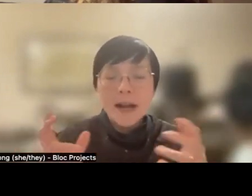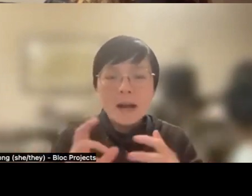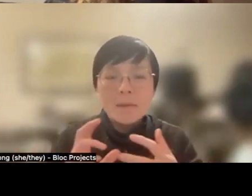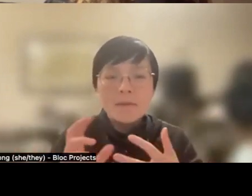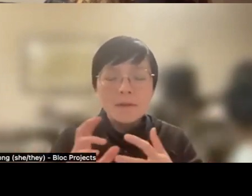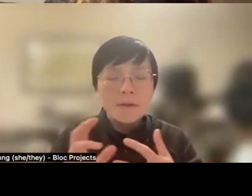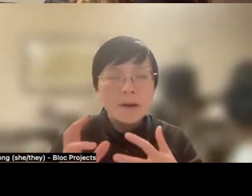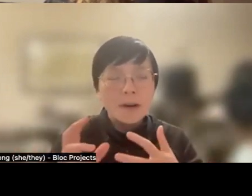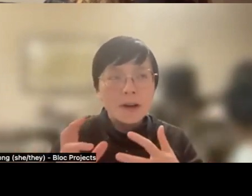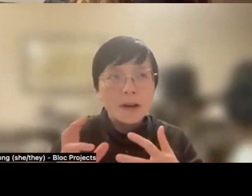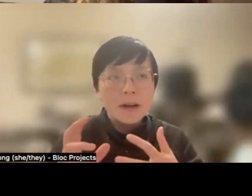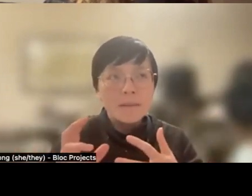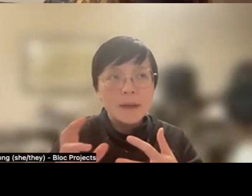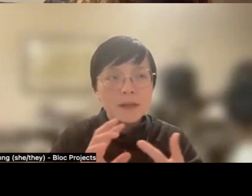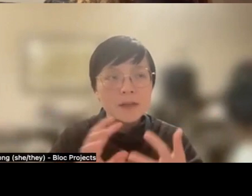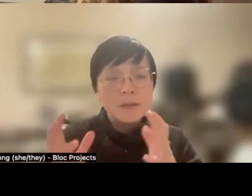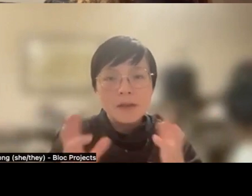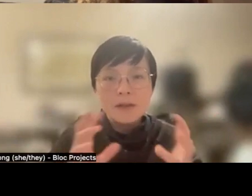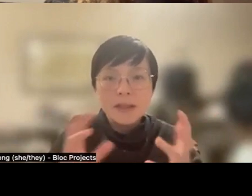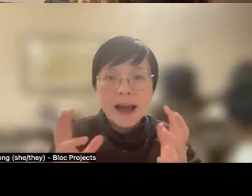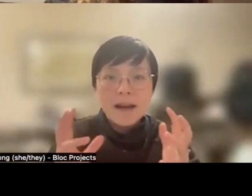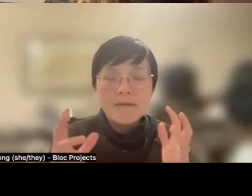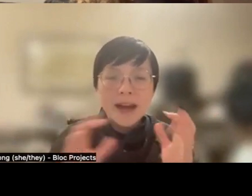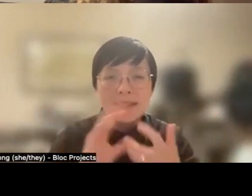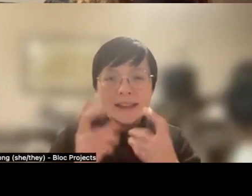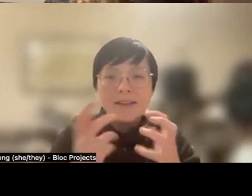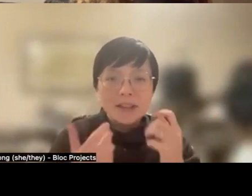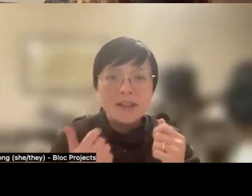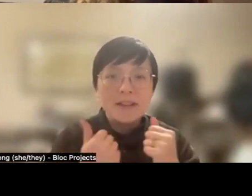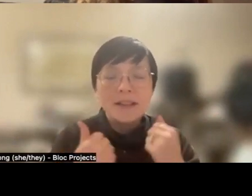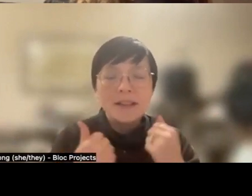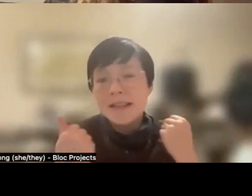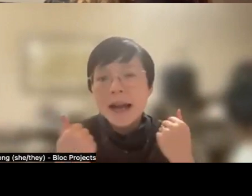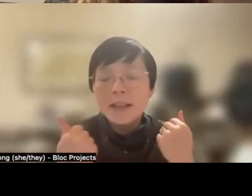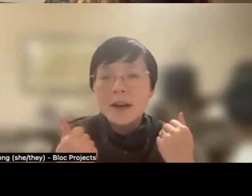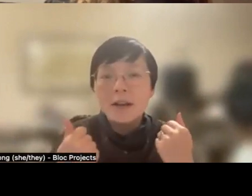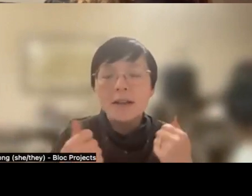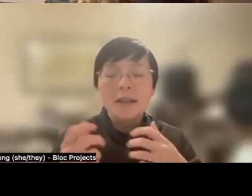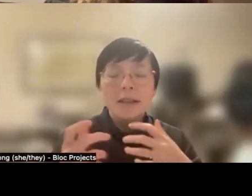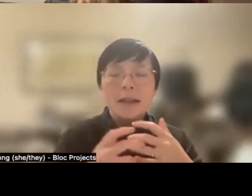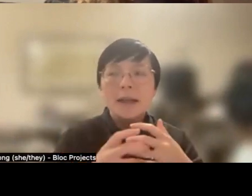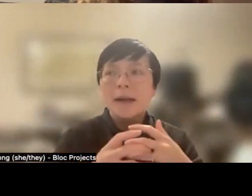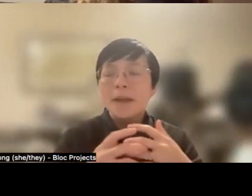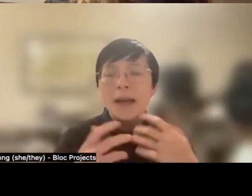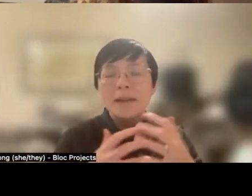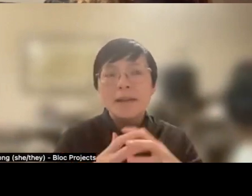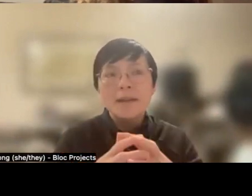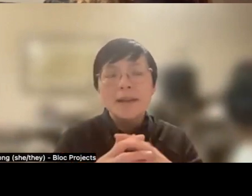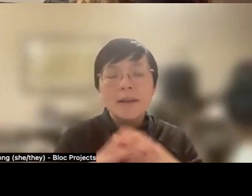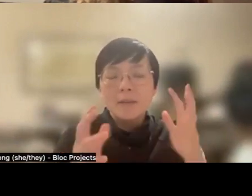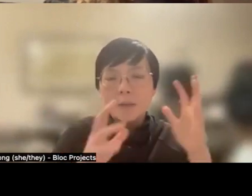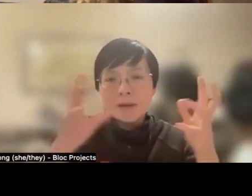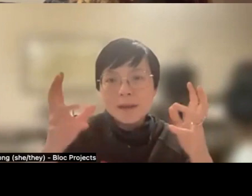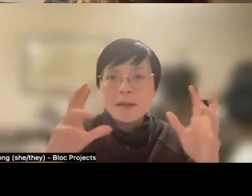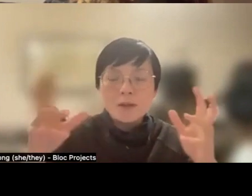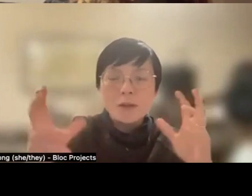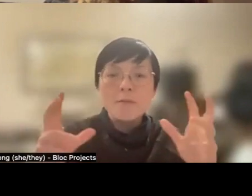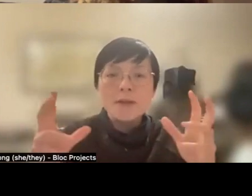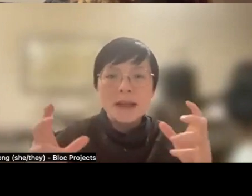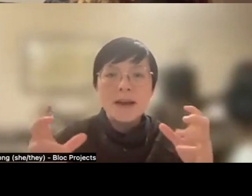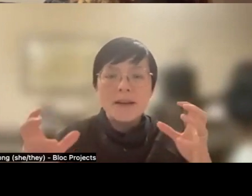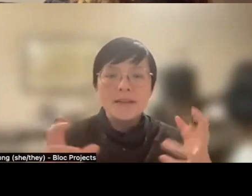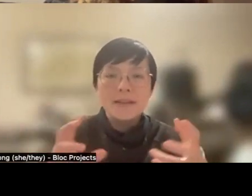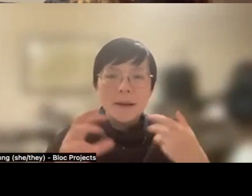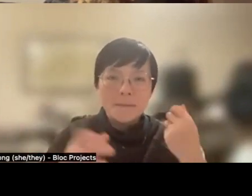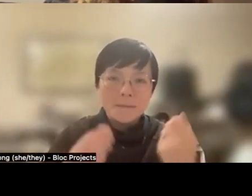think, very helpful for the interpreters to have that there to sign along, and with some of the